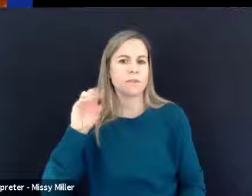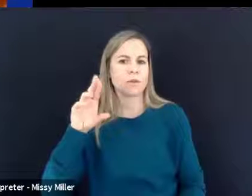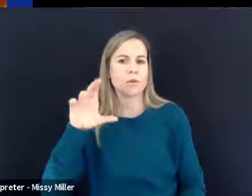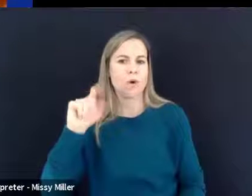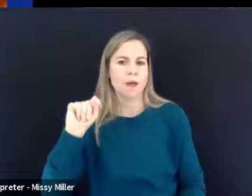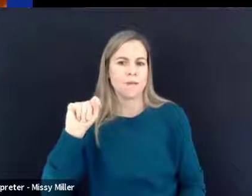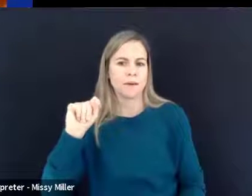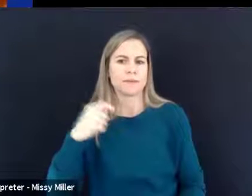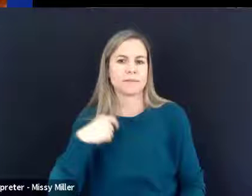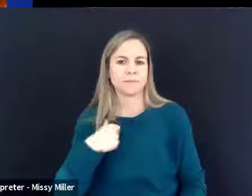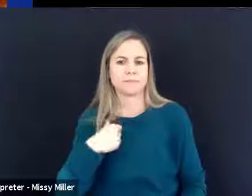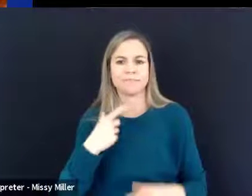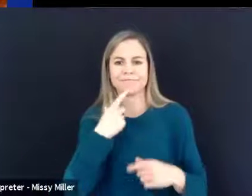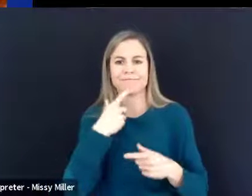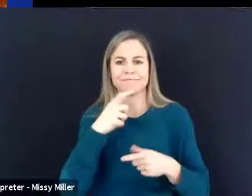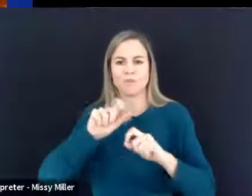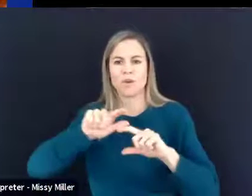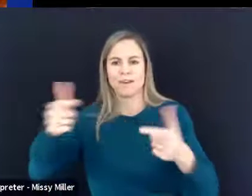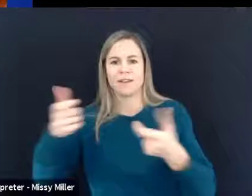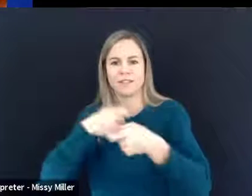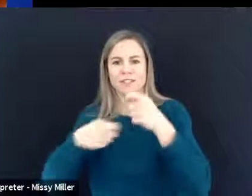an interpreter switch right now.